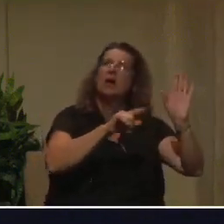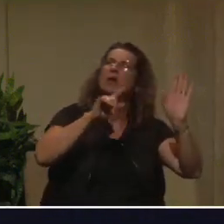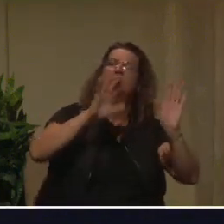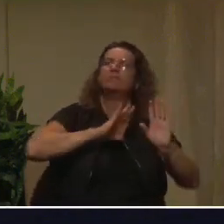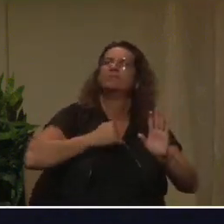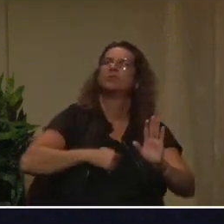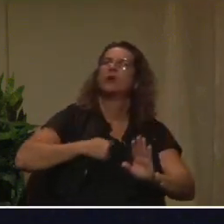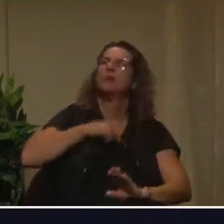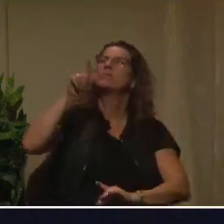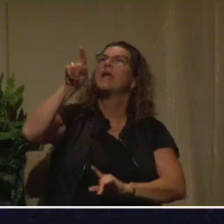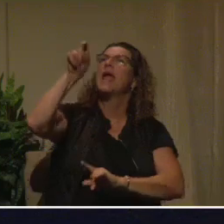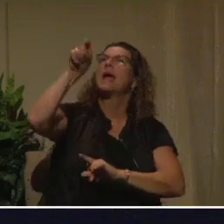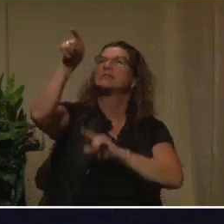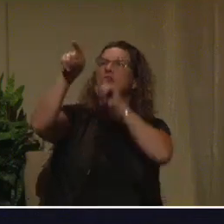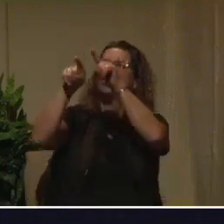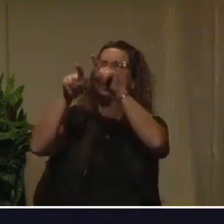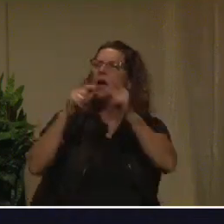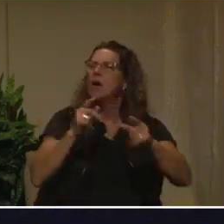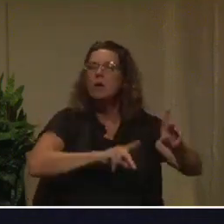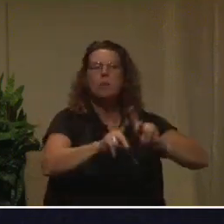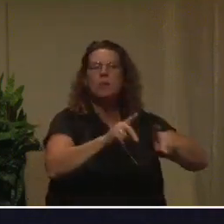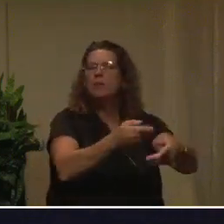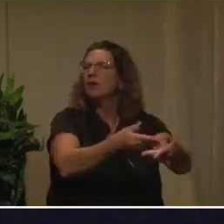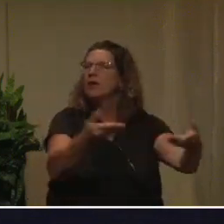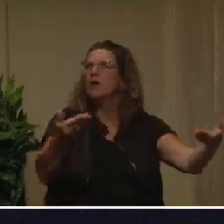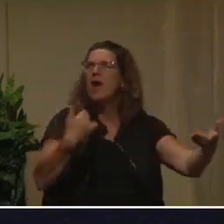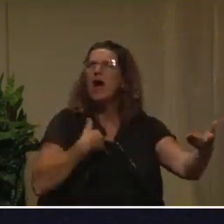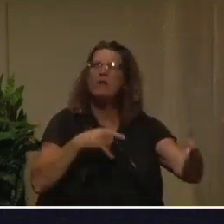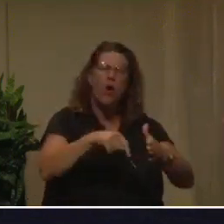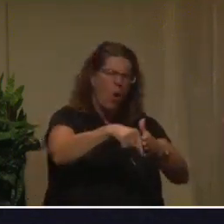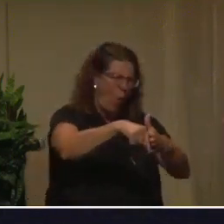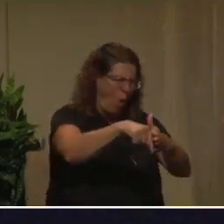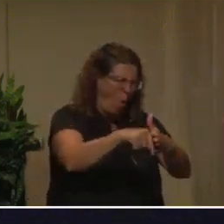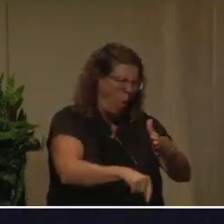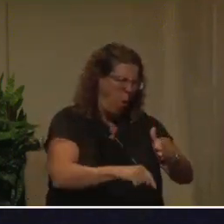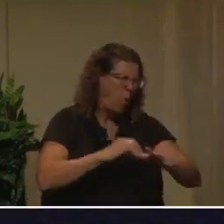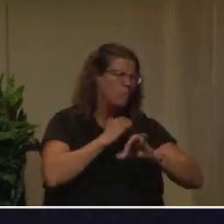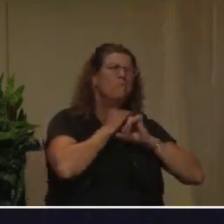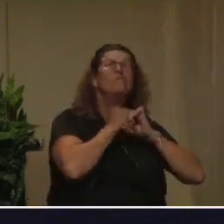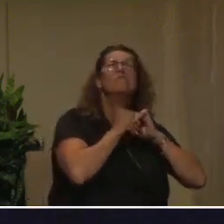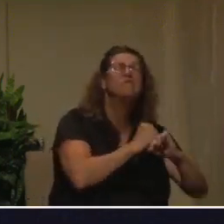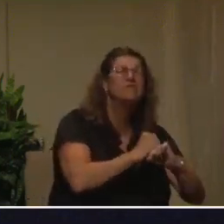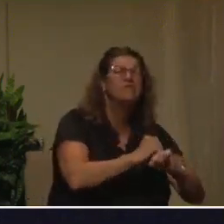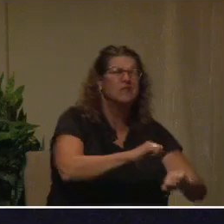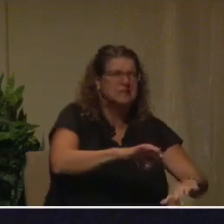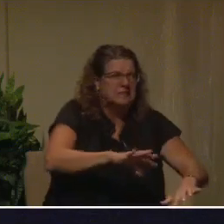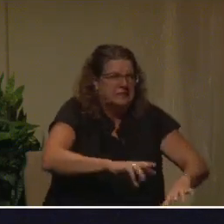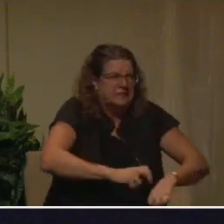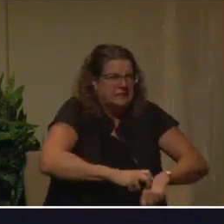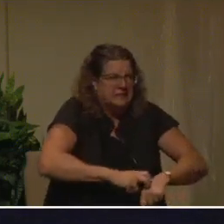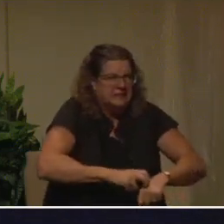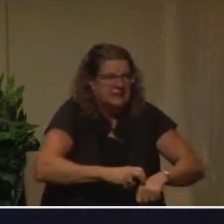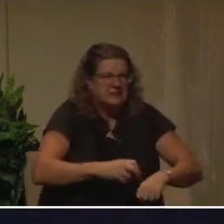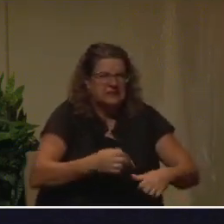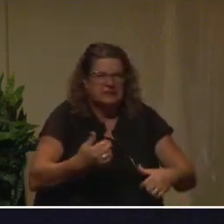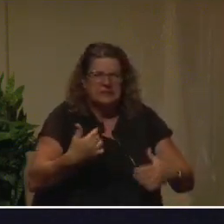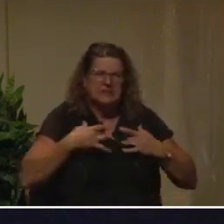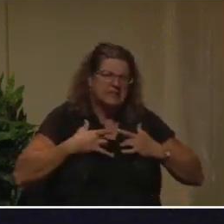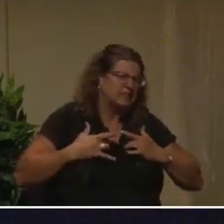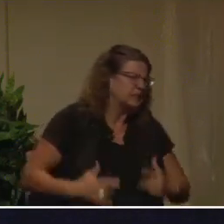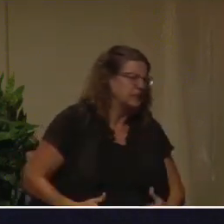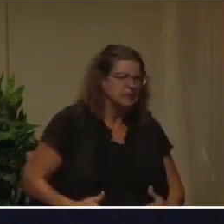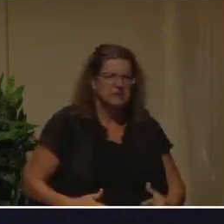deep anxieties. There are people here who, there may be somebody in here who cannot think of a reason to wake up tomorrow morning,